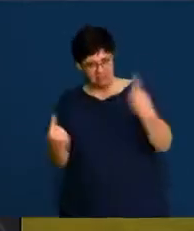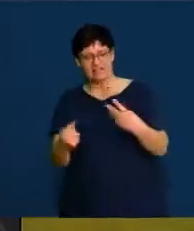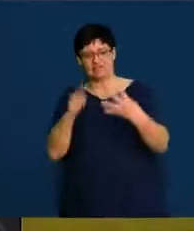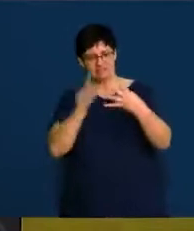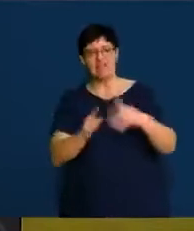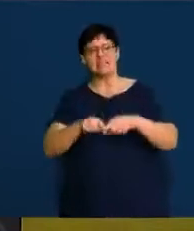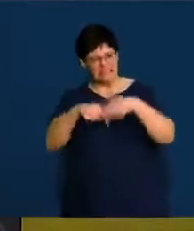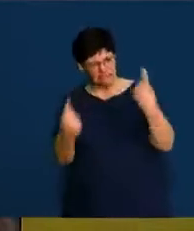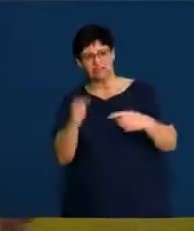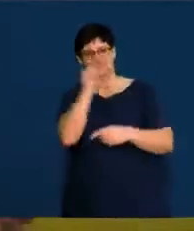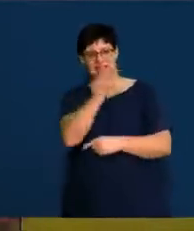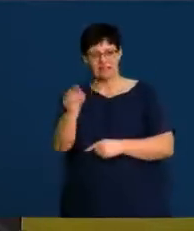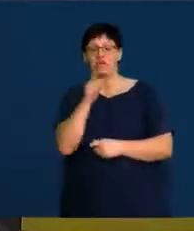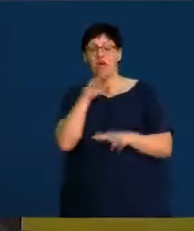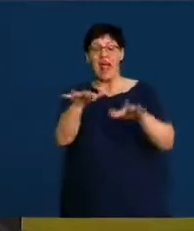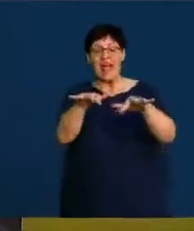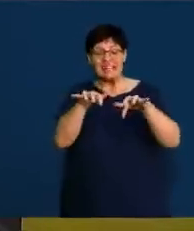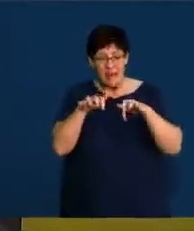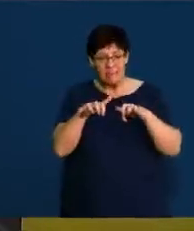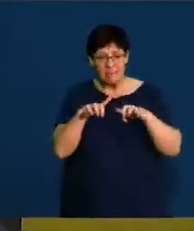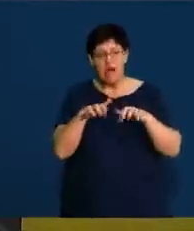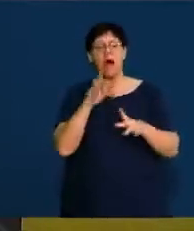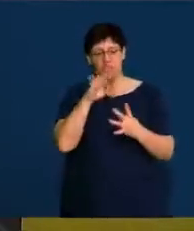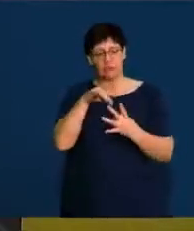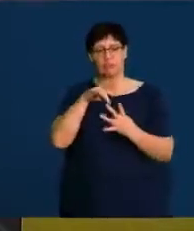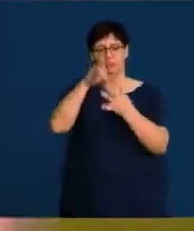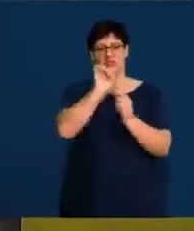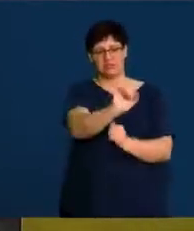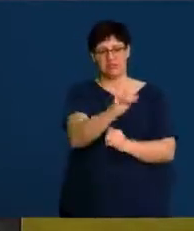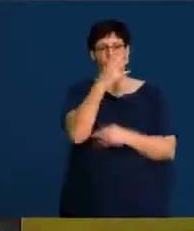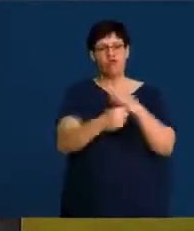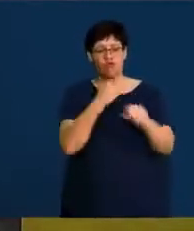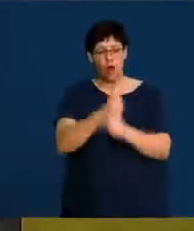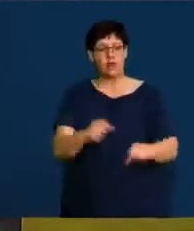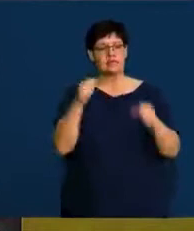each examination is unique. You will get different maps year after